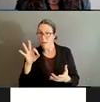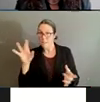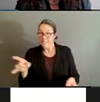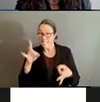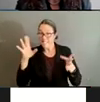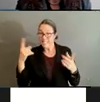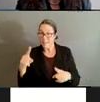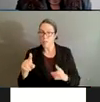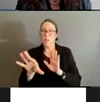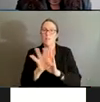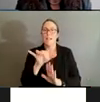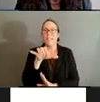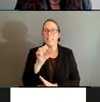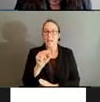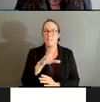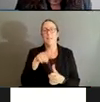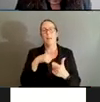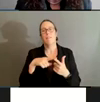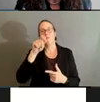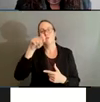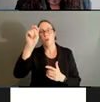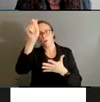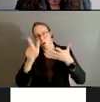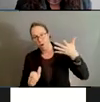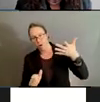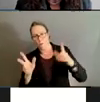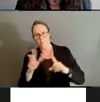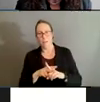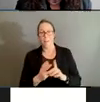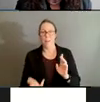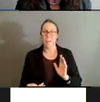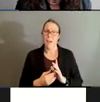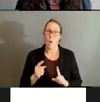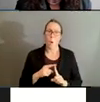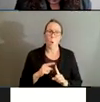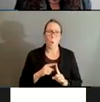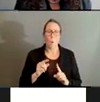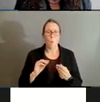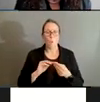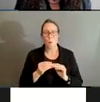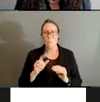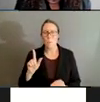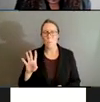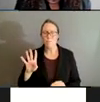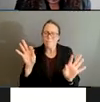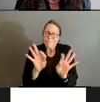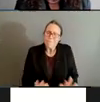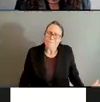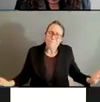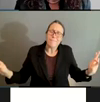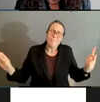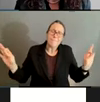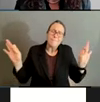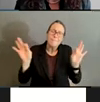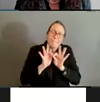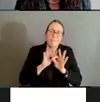yes and check all that apply. And so again, question 24 is imperative when people are filling